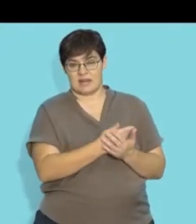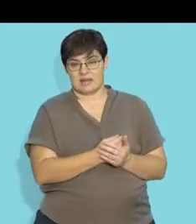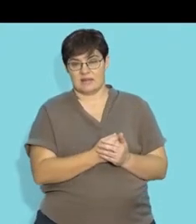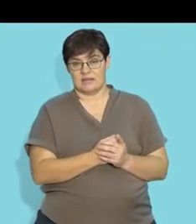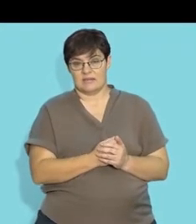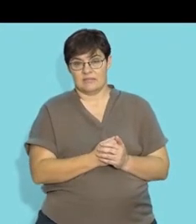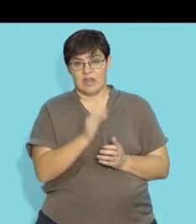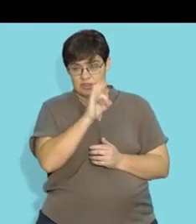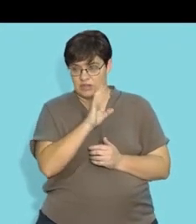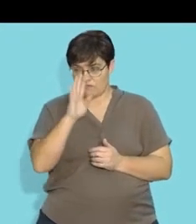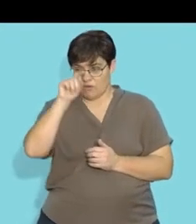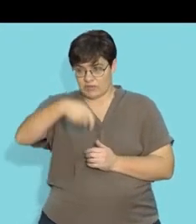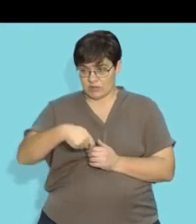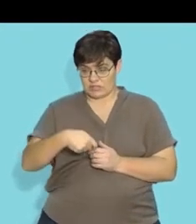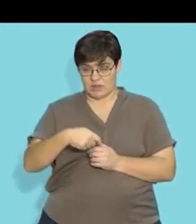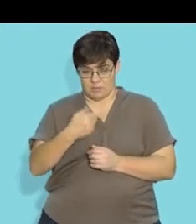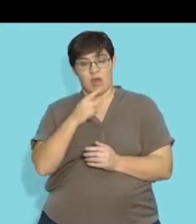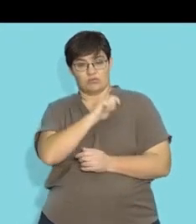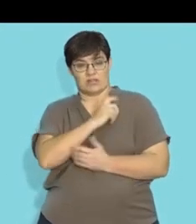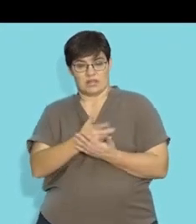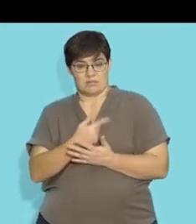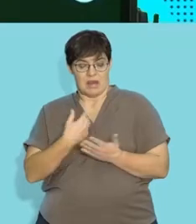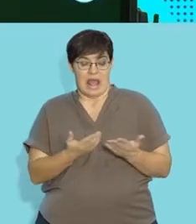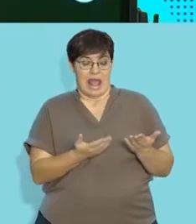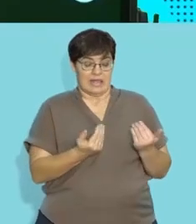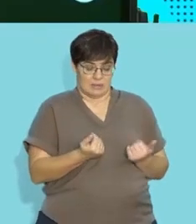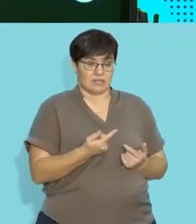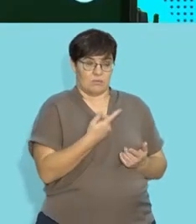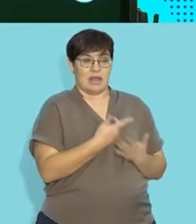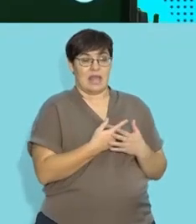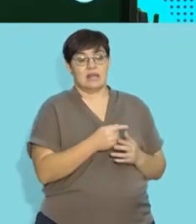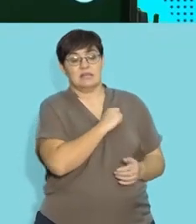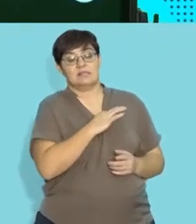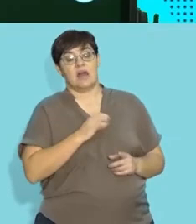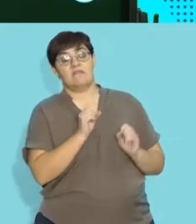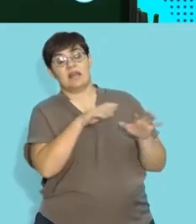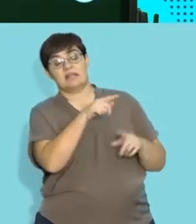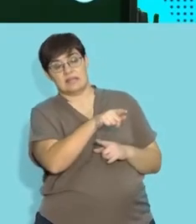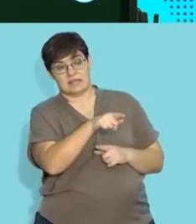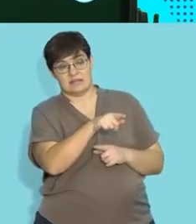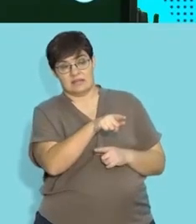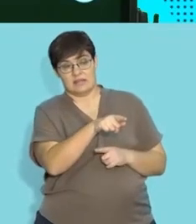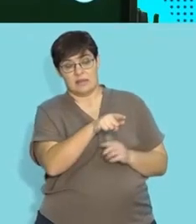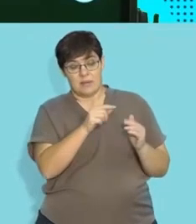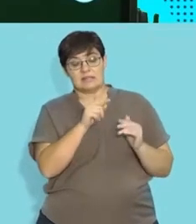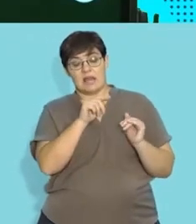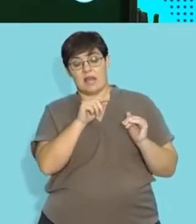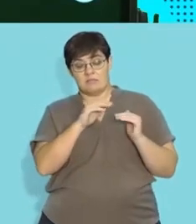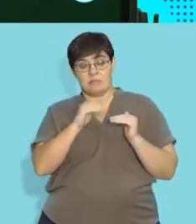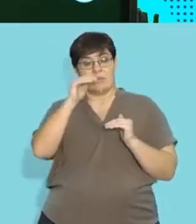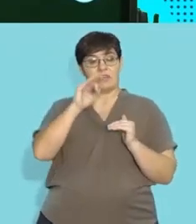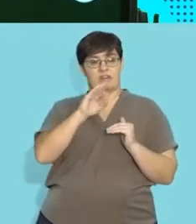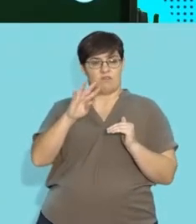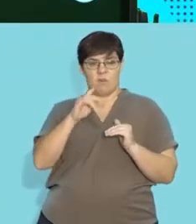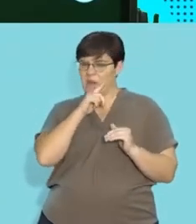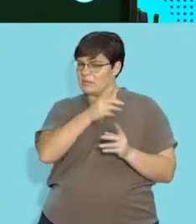above 34,000. That the expected for using staff members should be above 34,000. But